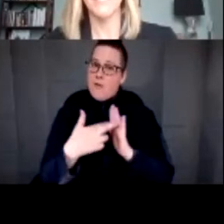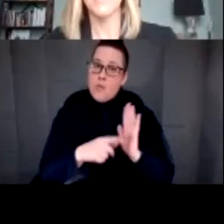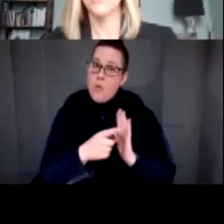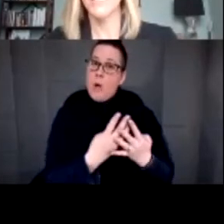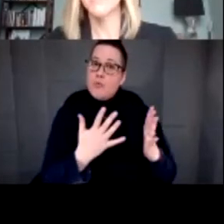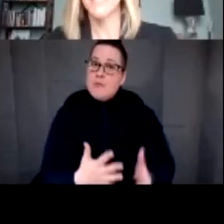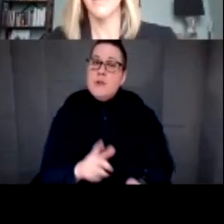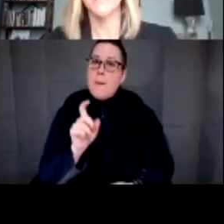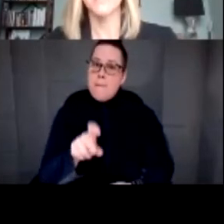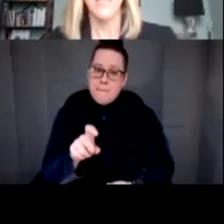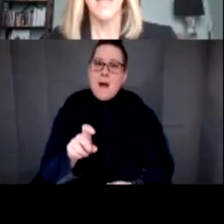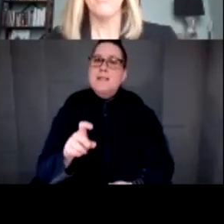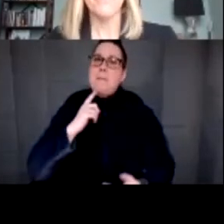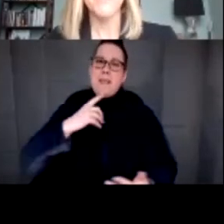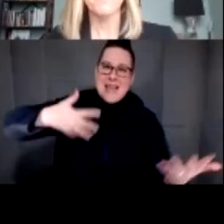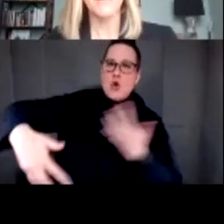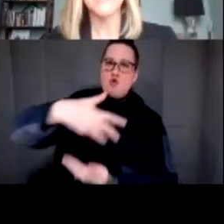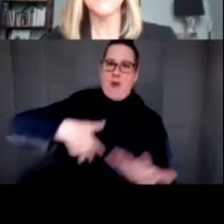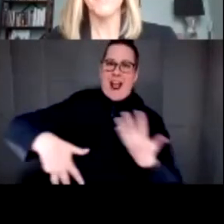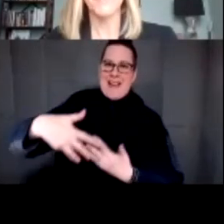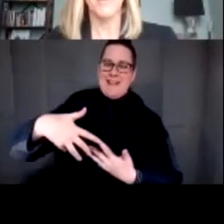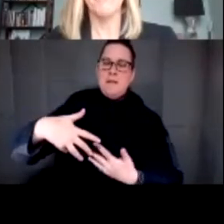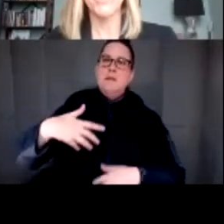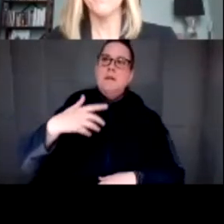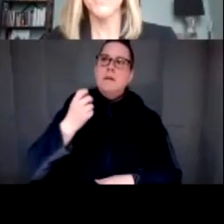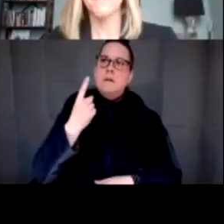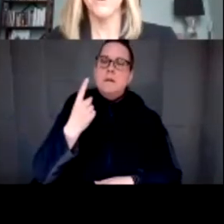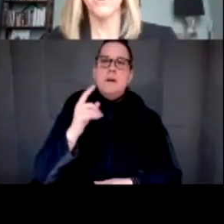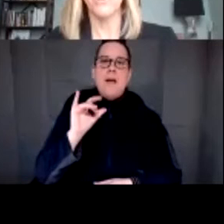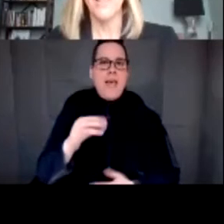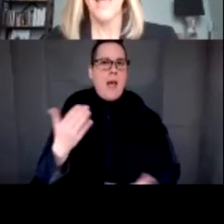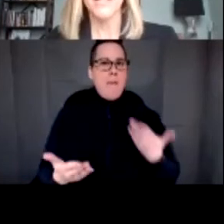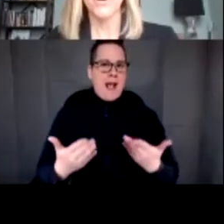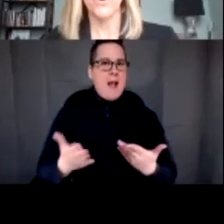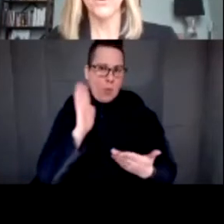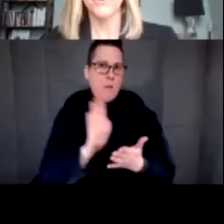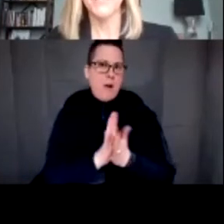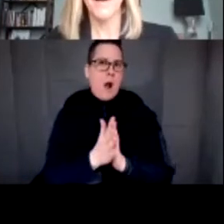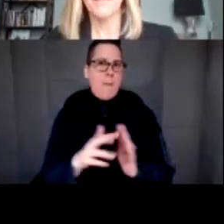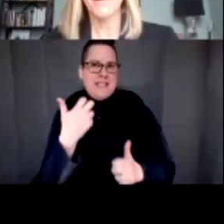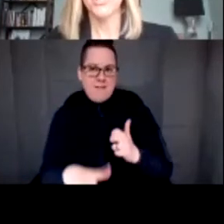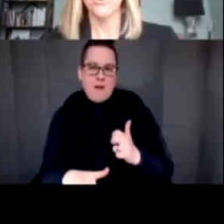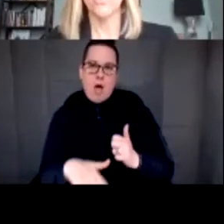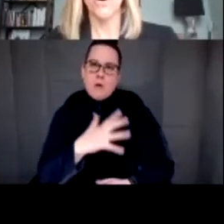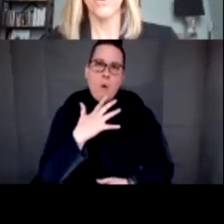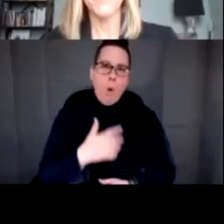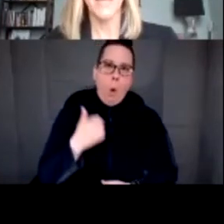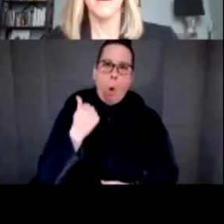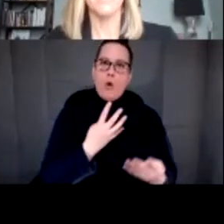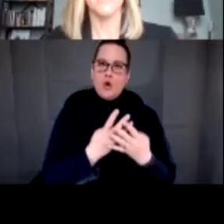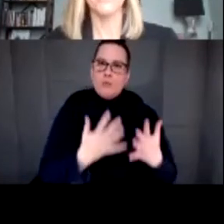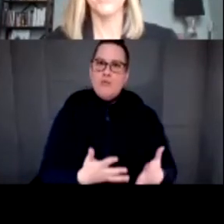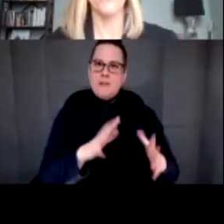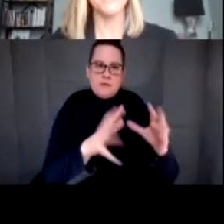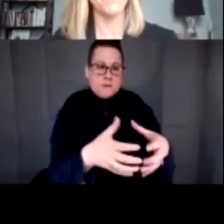be in integrated settings. However, this balance might become much more difficult as the older prison population grows,